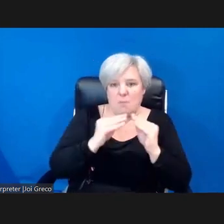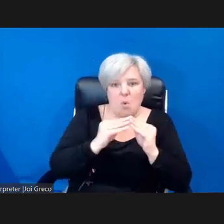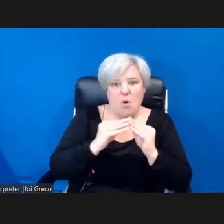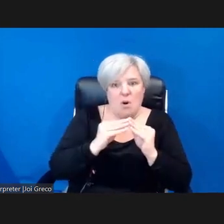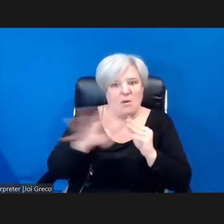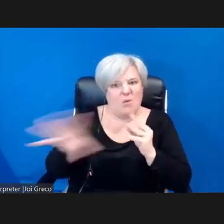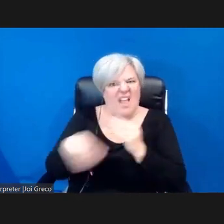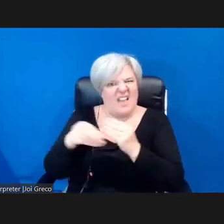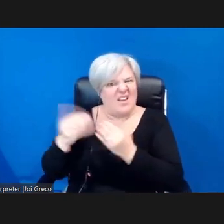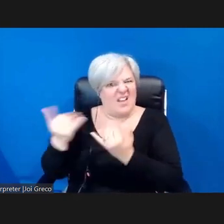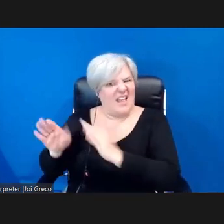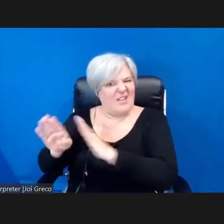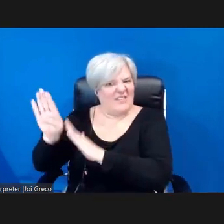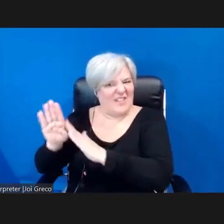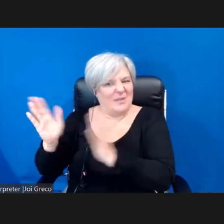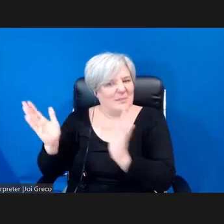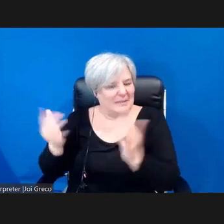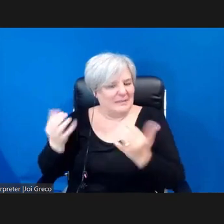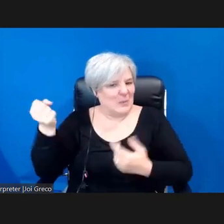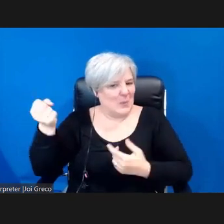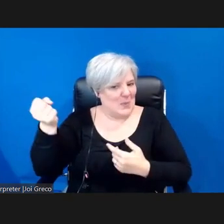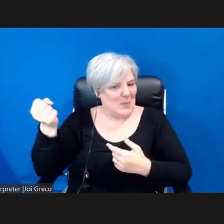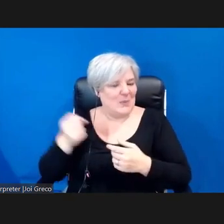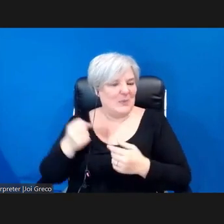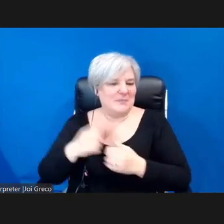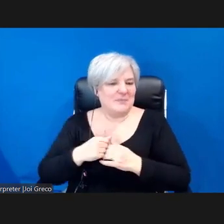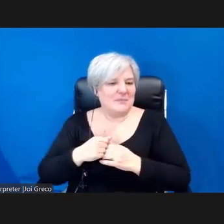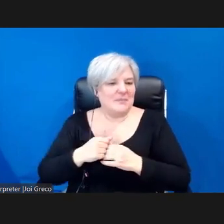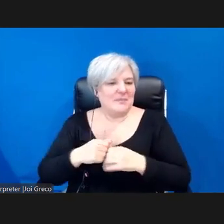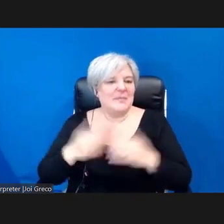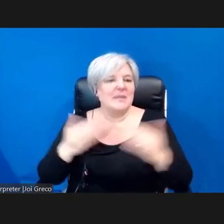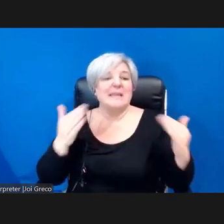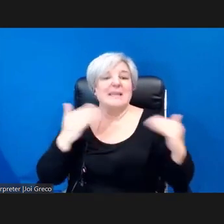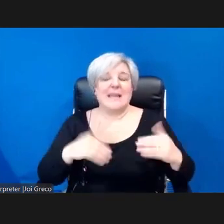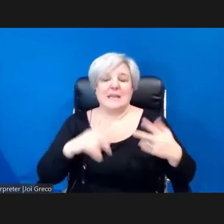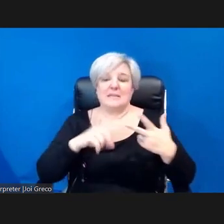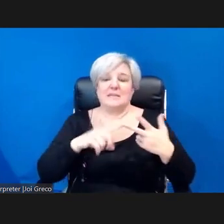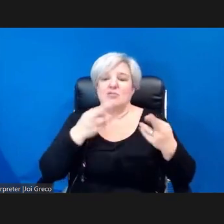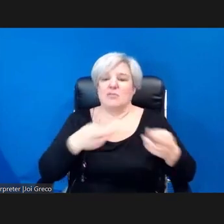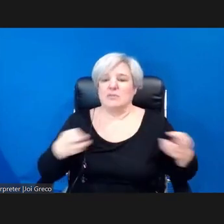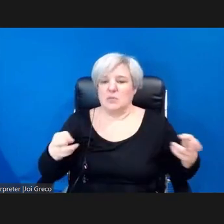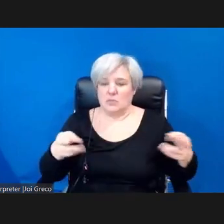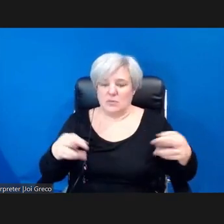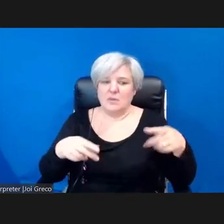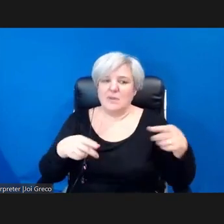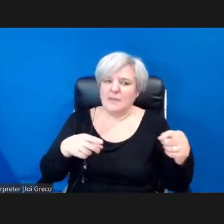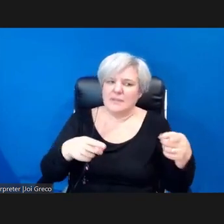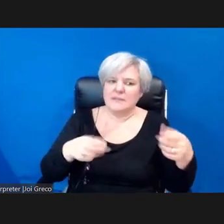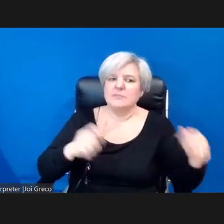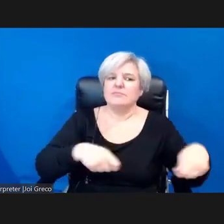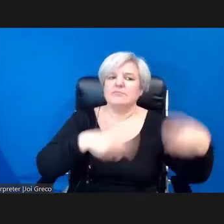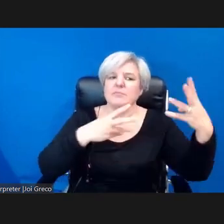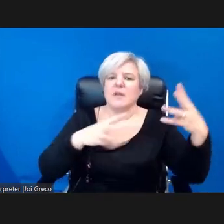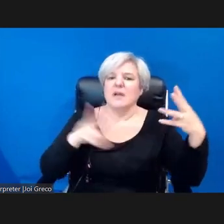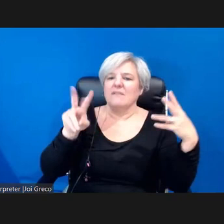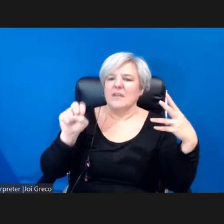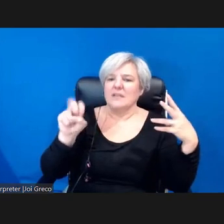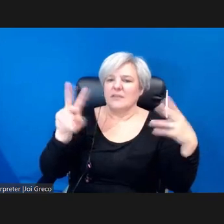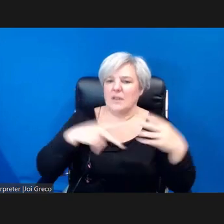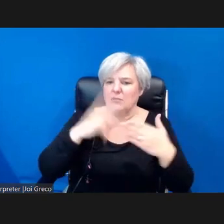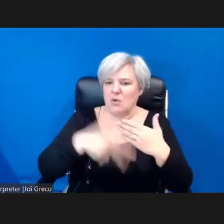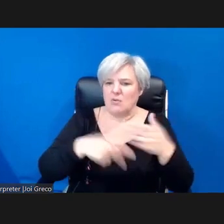tuned. The last section on the menu is resources. This section is populated by the VSV